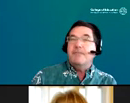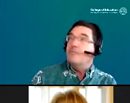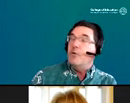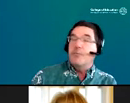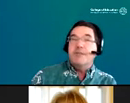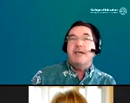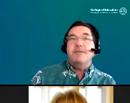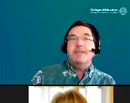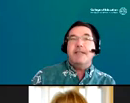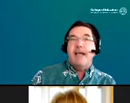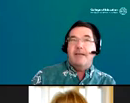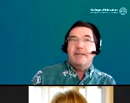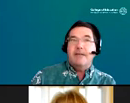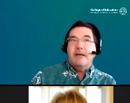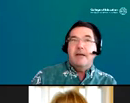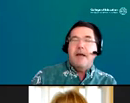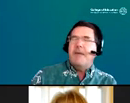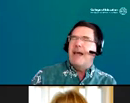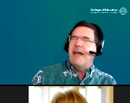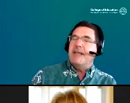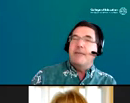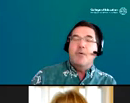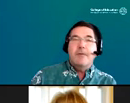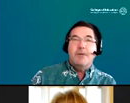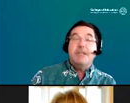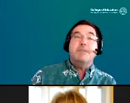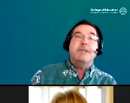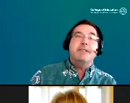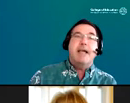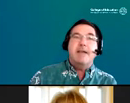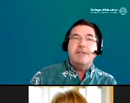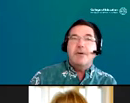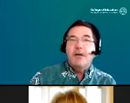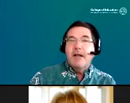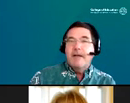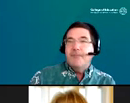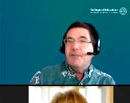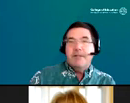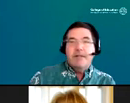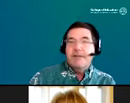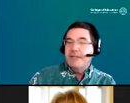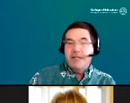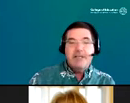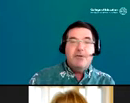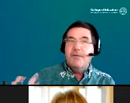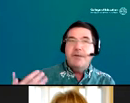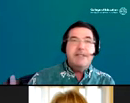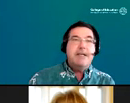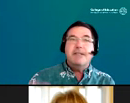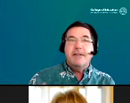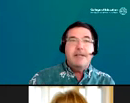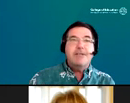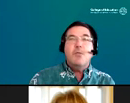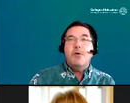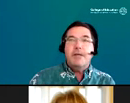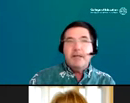a presenter status. I mean, it has more of a participant status. So to suggest, if you're in a